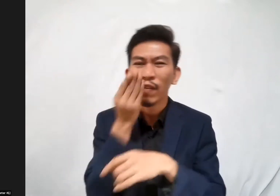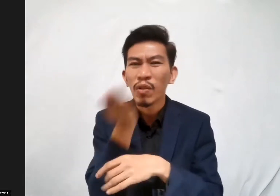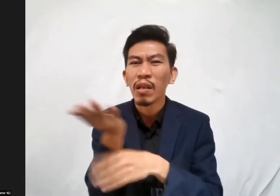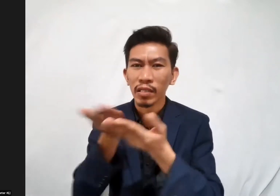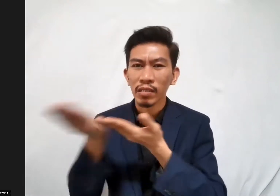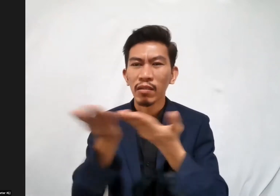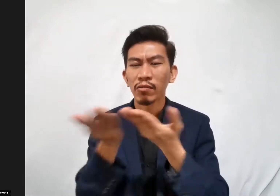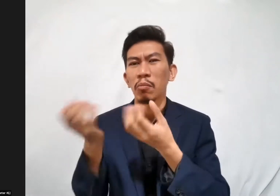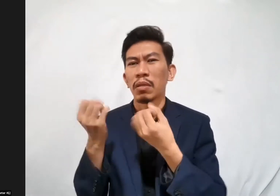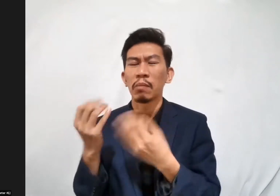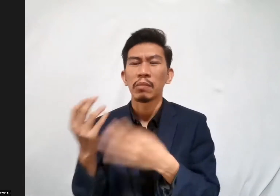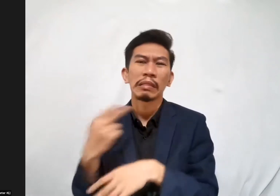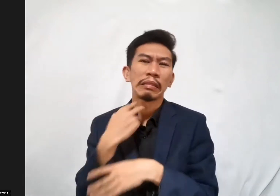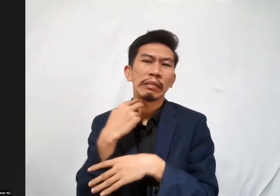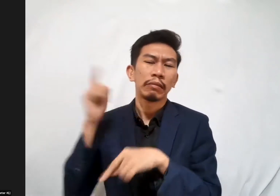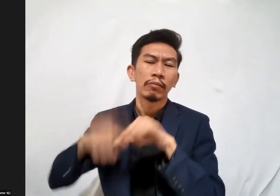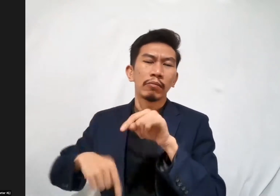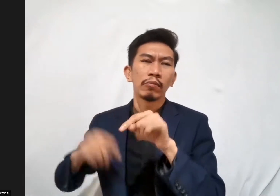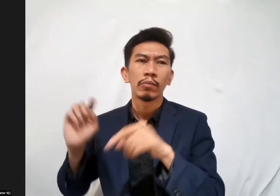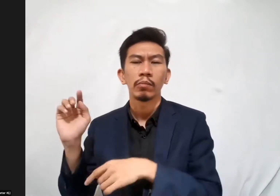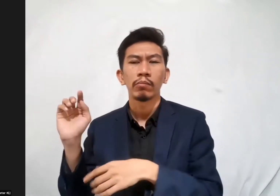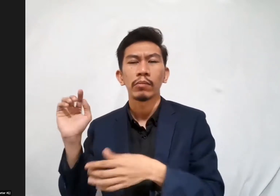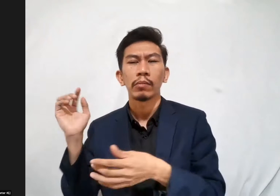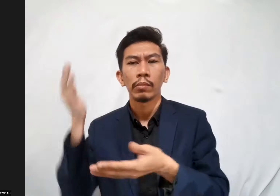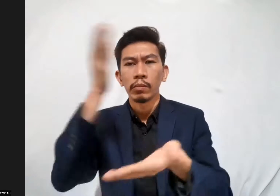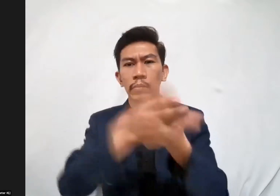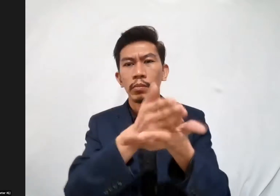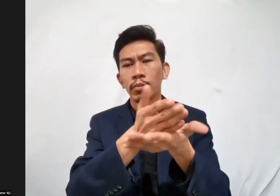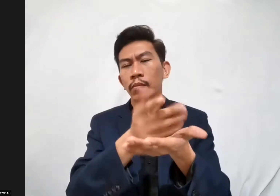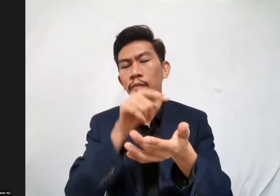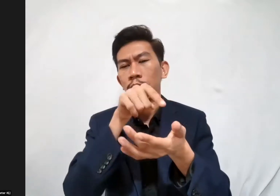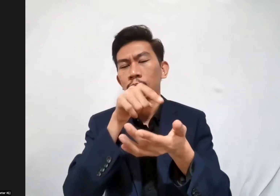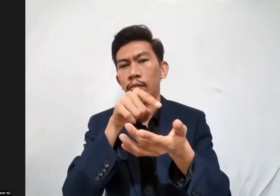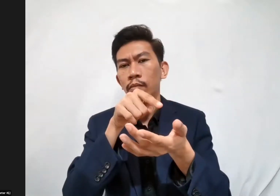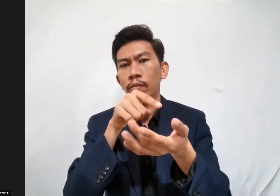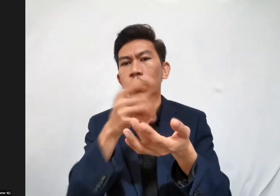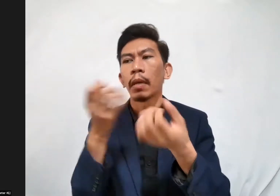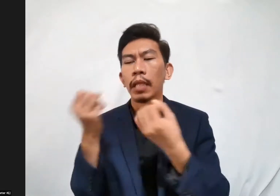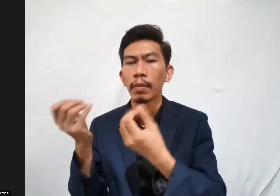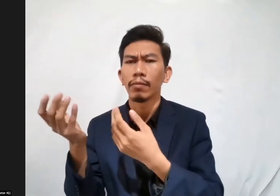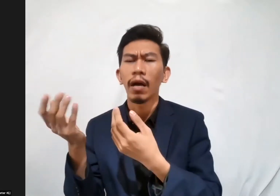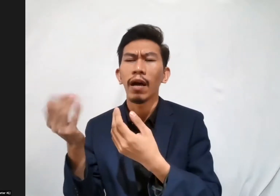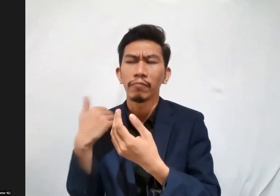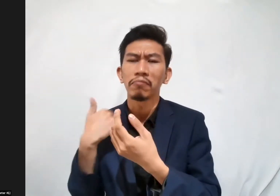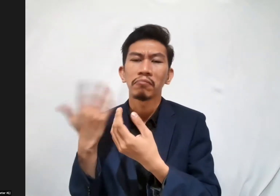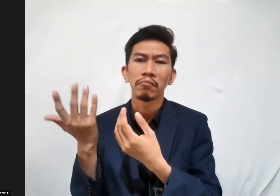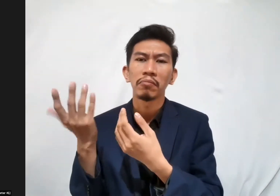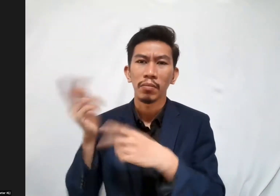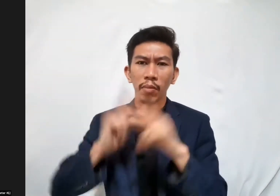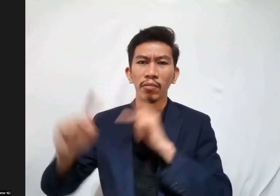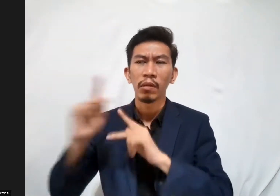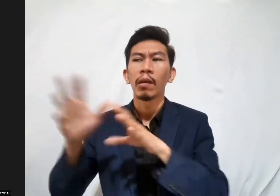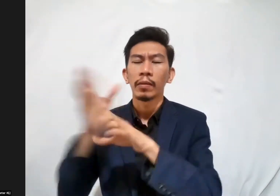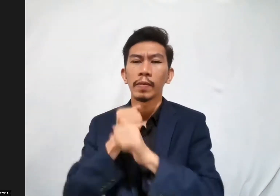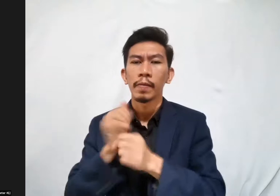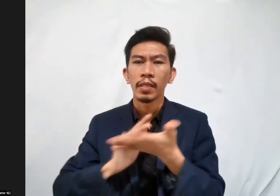period, and there were actually also many patients who were able to to get their medicines. But there are also some